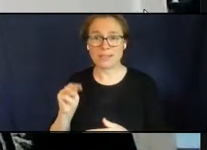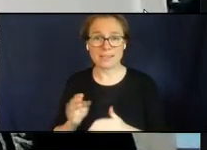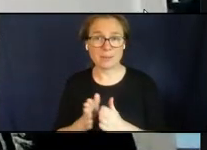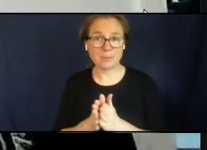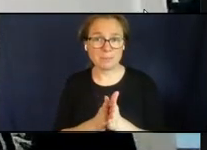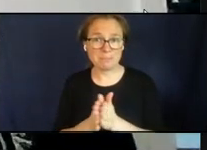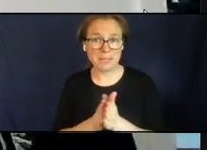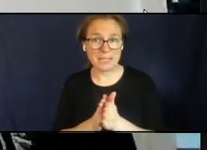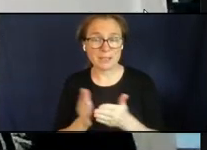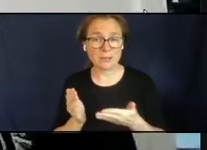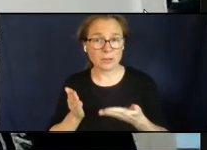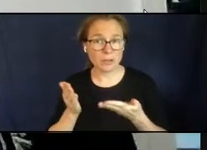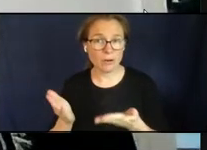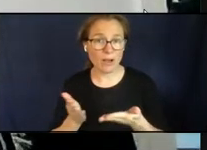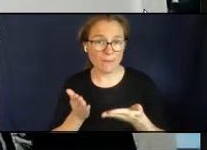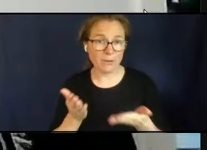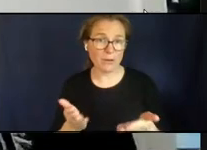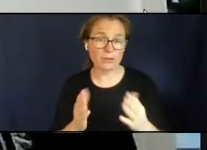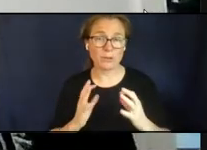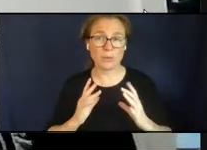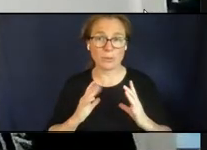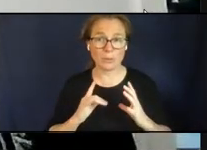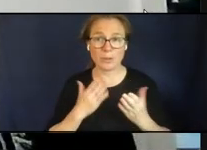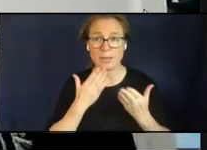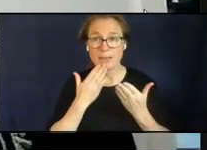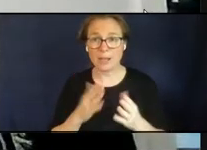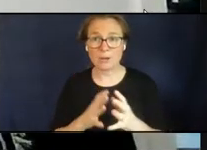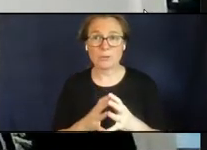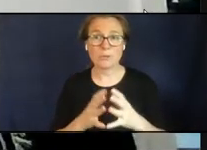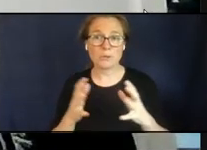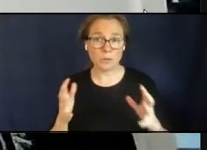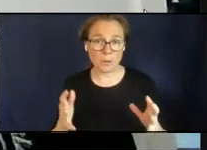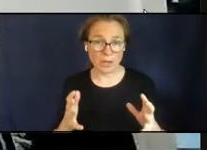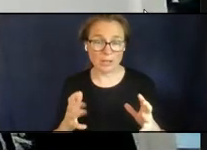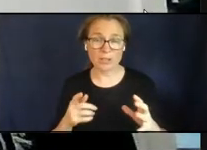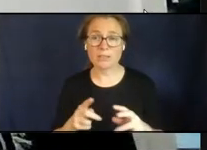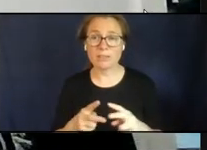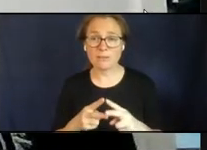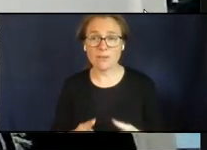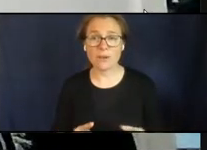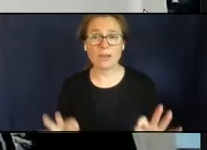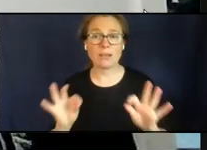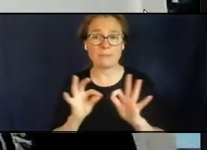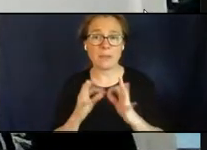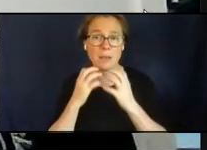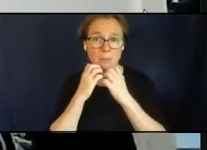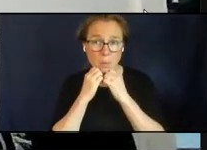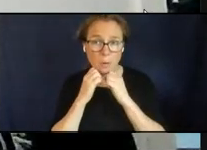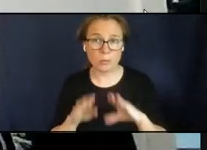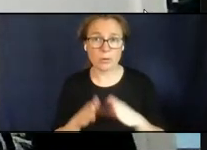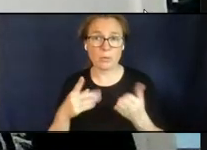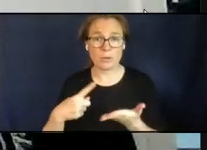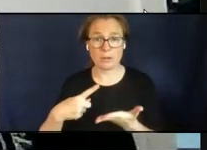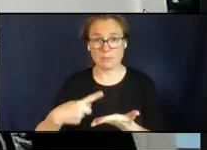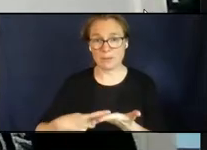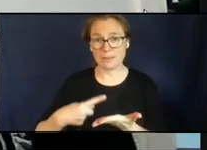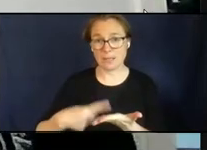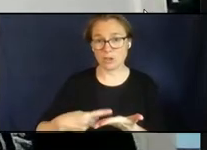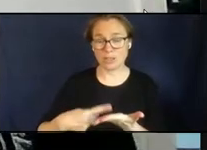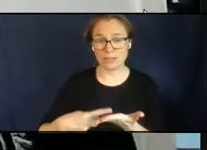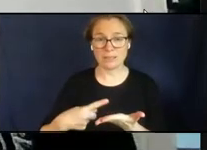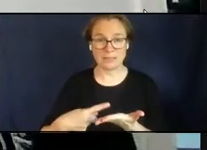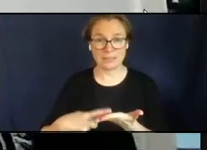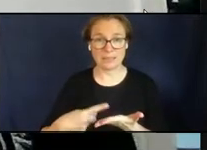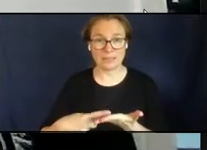here, but given where we are as a community, it's important that we have these discussions, and I want to keep it in front of the board